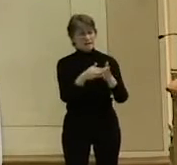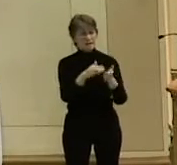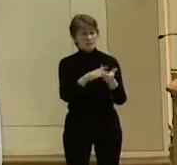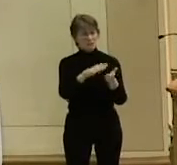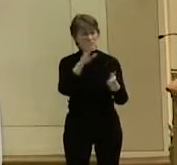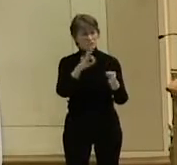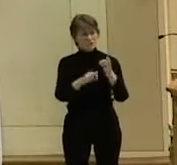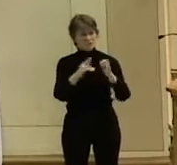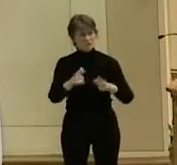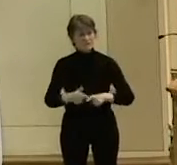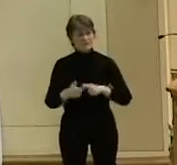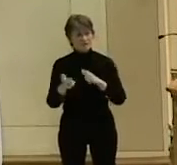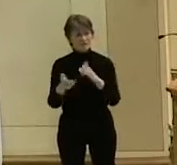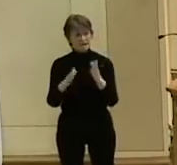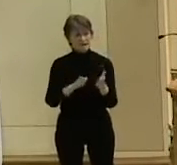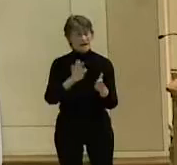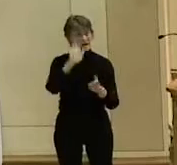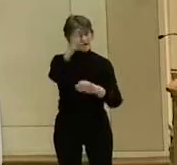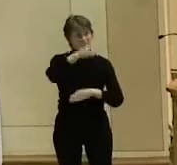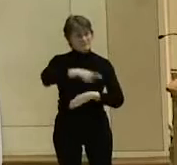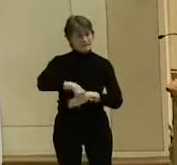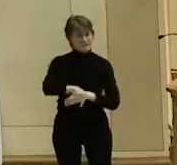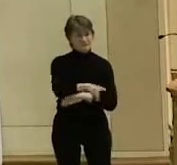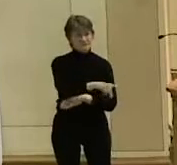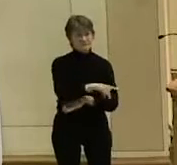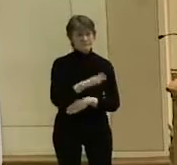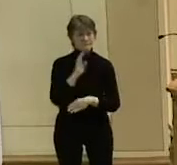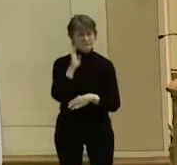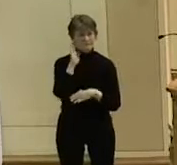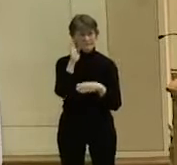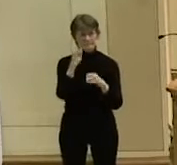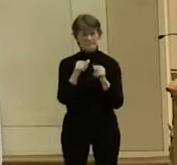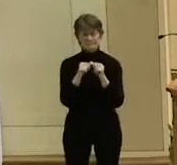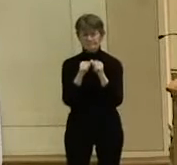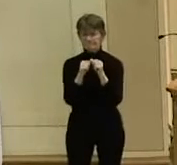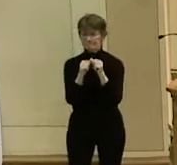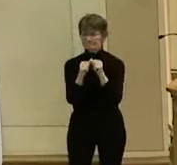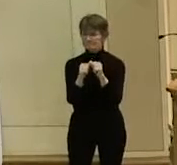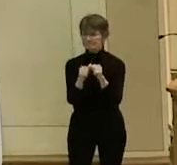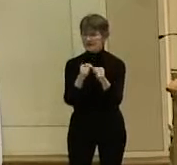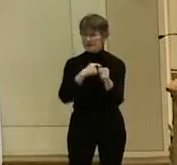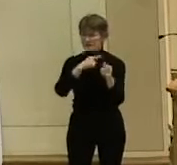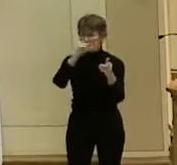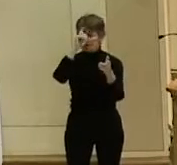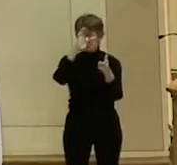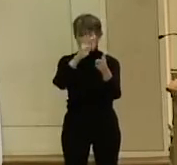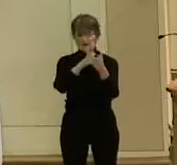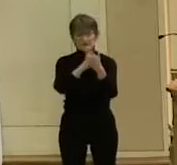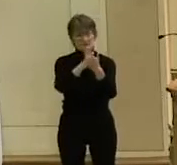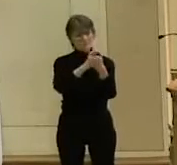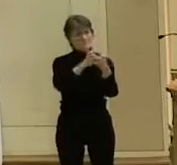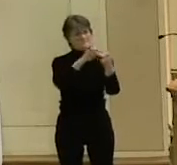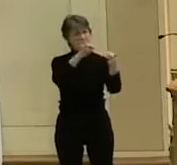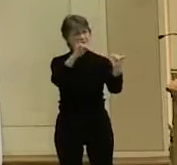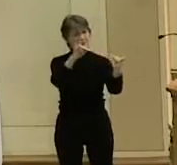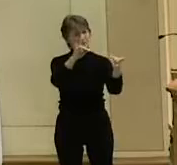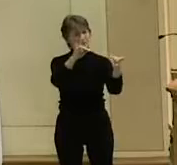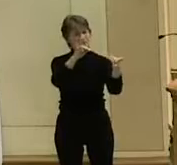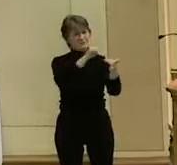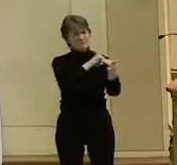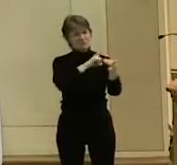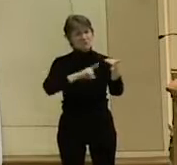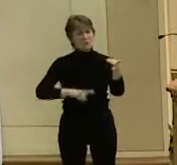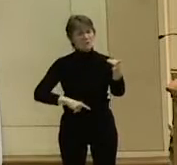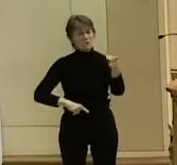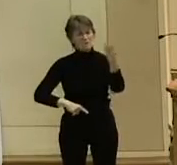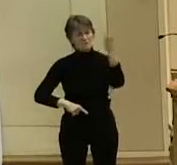in glory to judge the living and the dead, and his kingdom will have no end. I believe in the Holy Spirit, the Lord, the